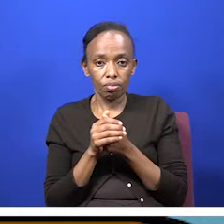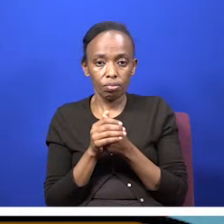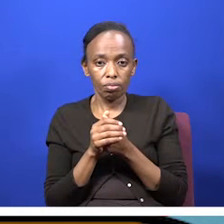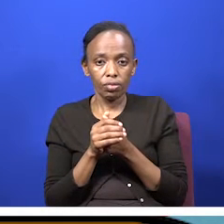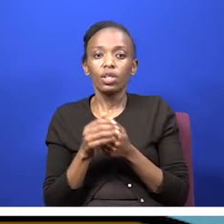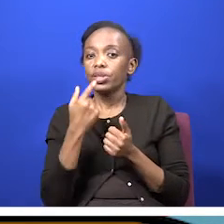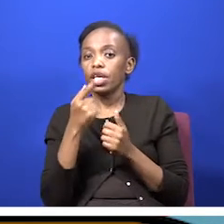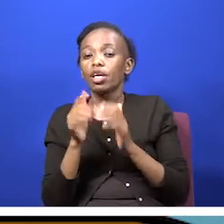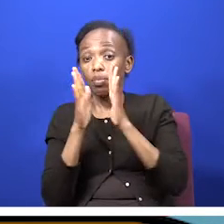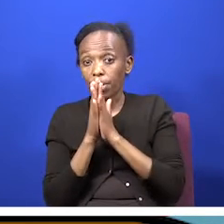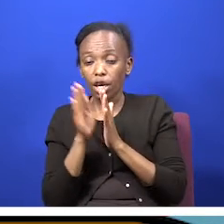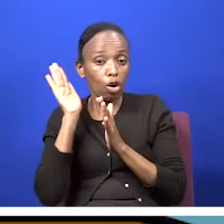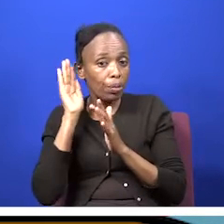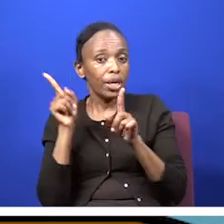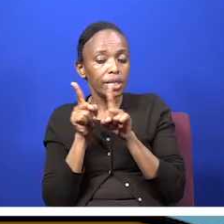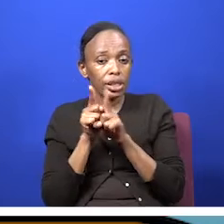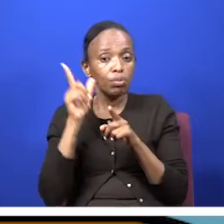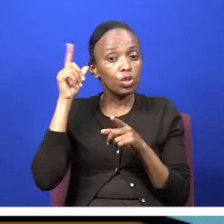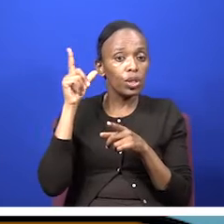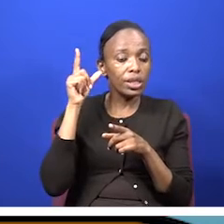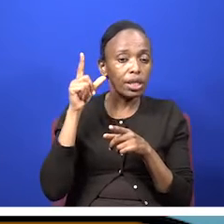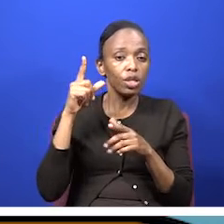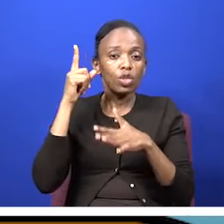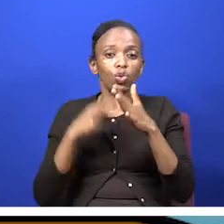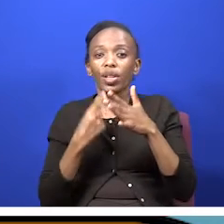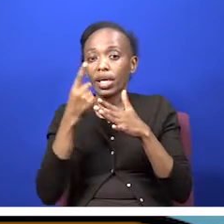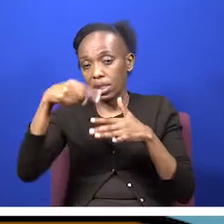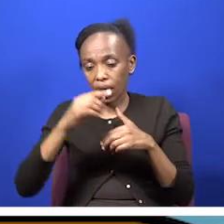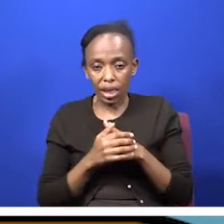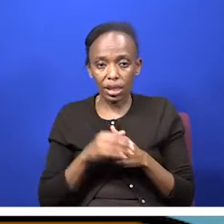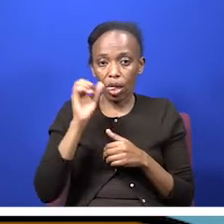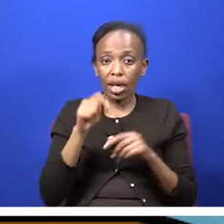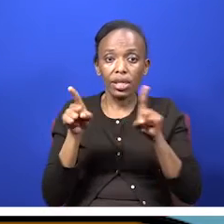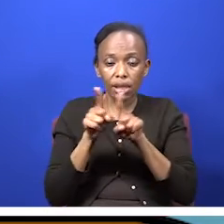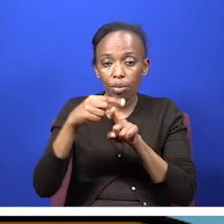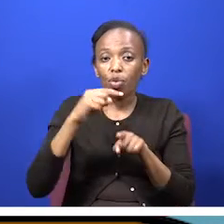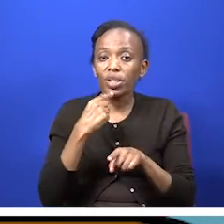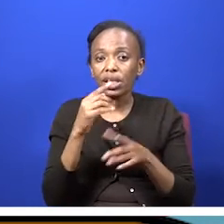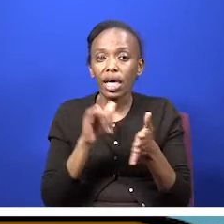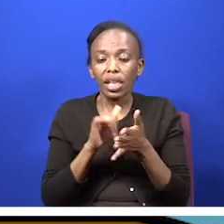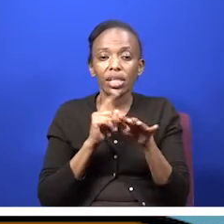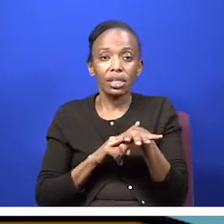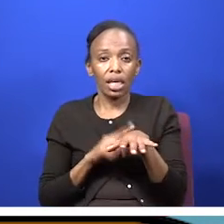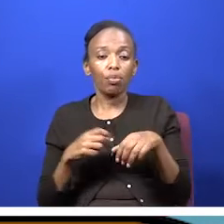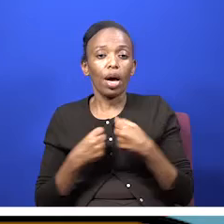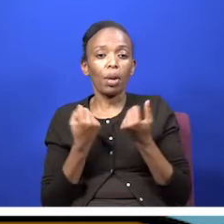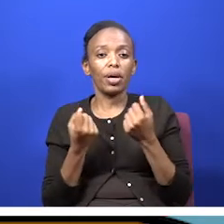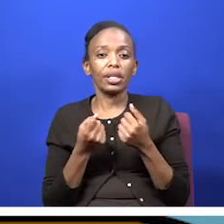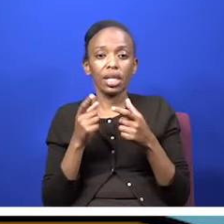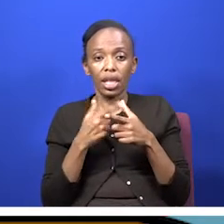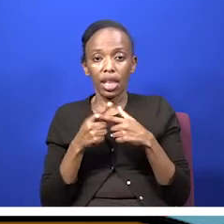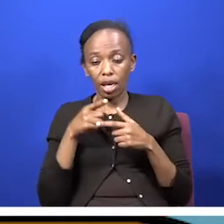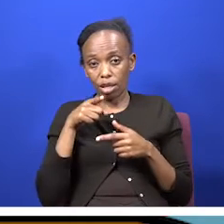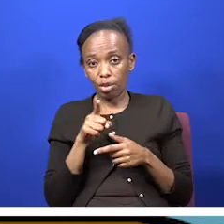We said pray and said obey. Yes. And also to listen to what they tell us. Yes. And also we say that when the time